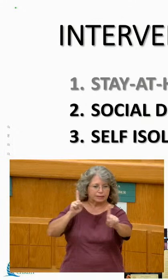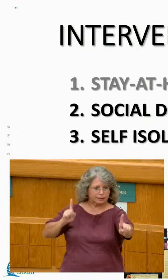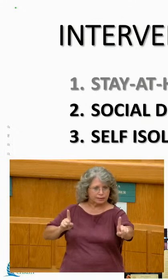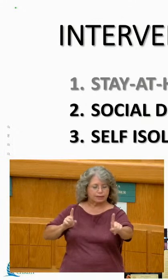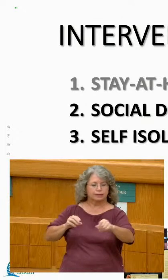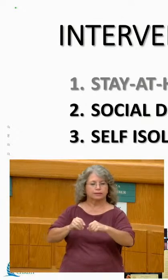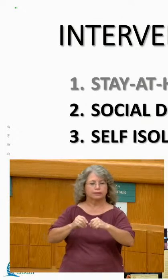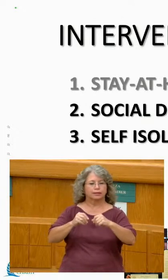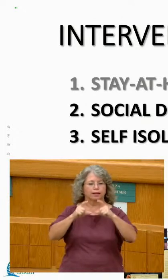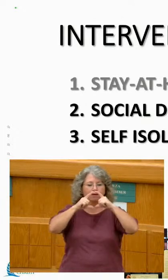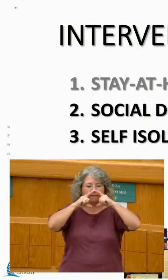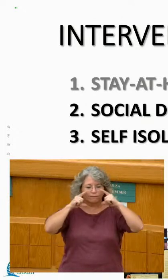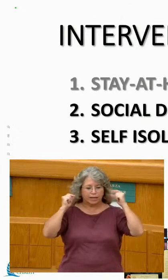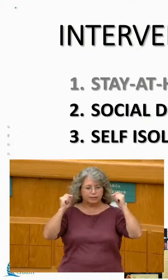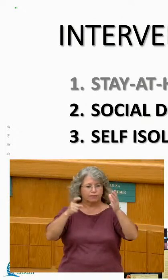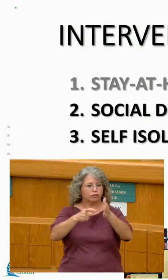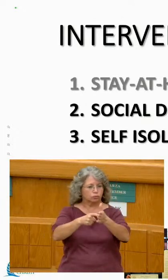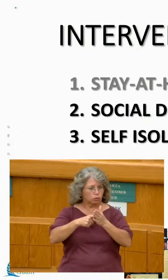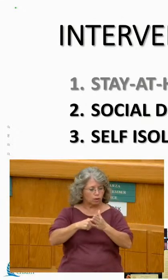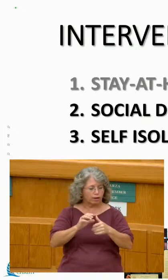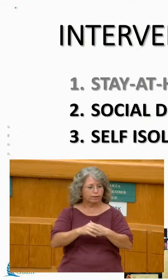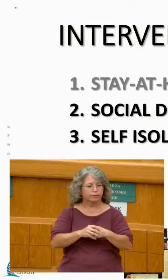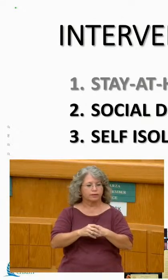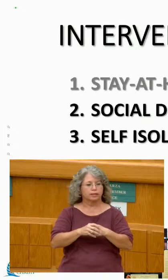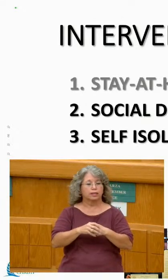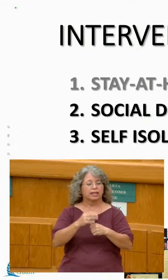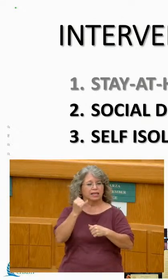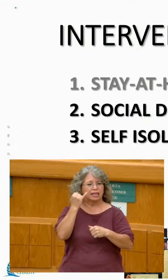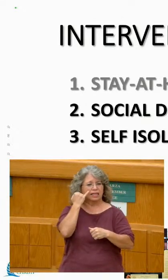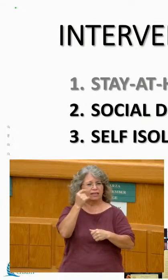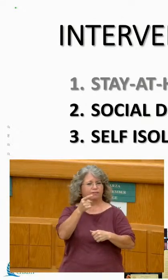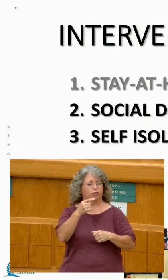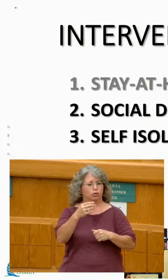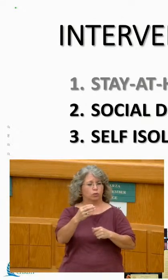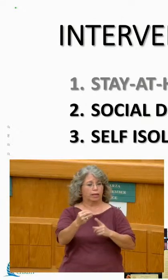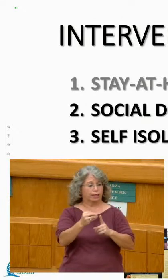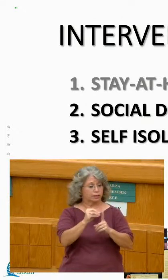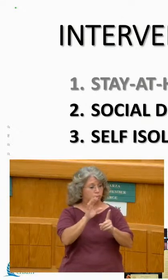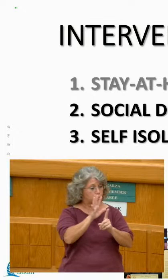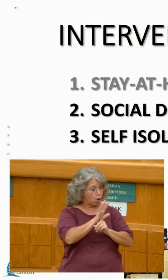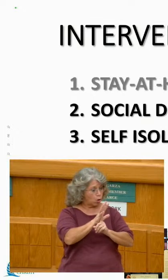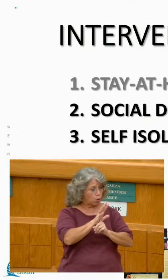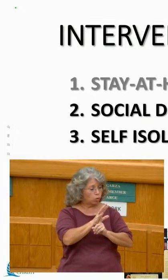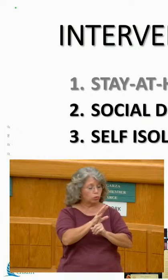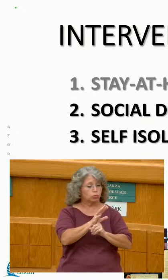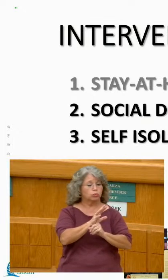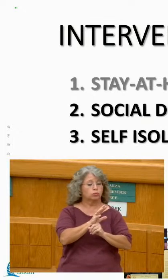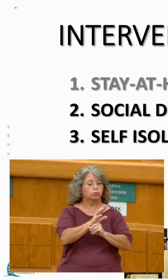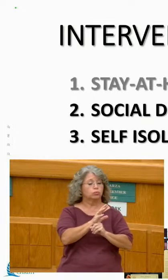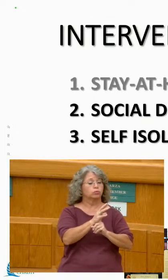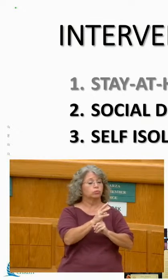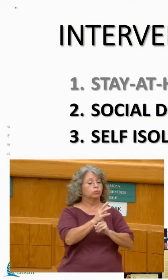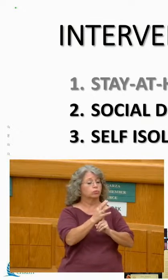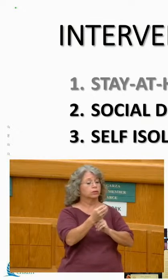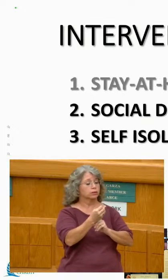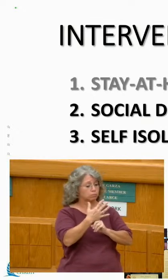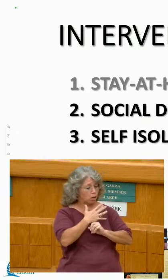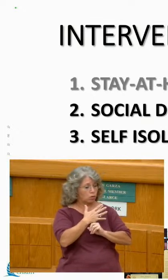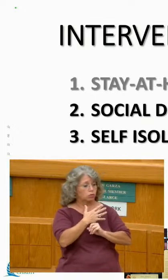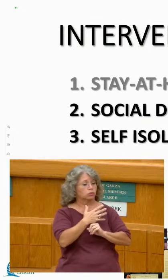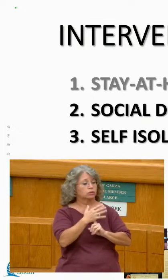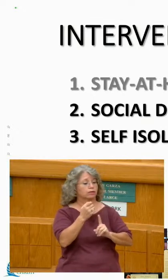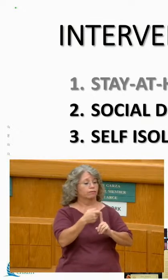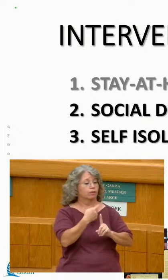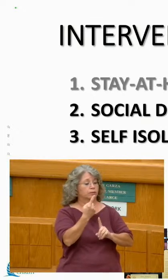required. Self-isolate when you're symptomatic or when you're exposed to somebody who's tested positive for